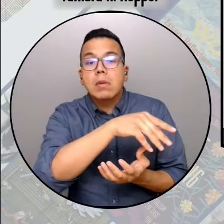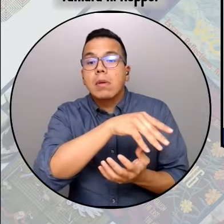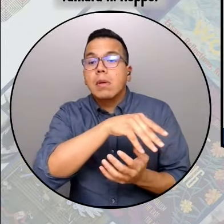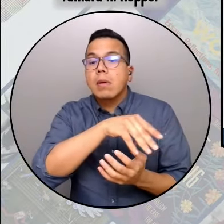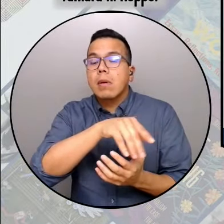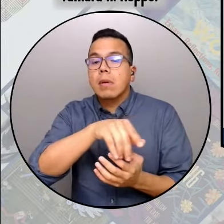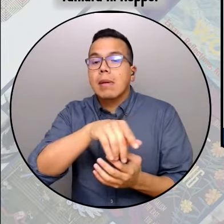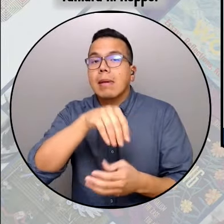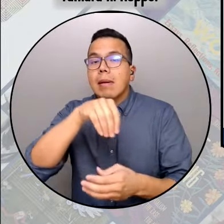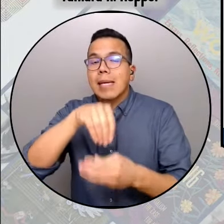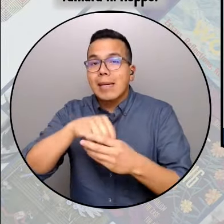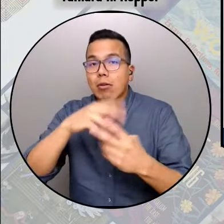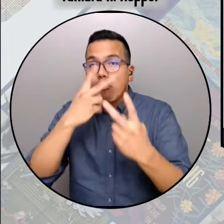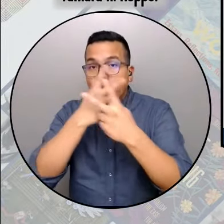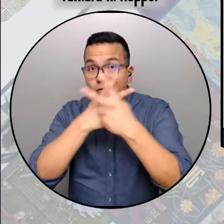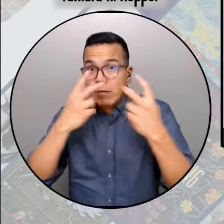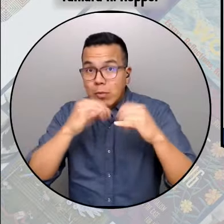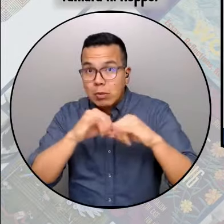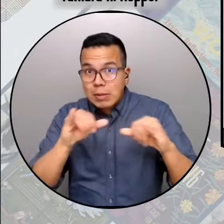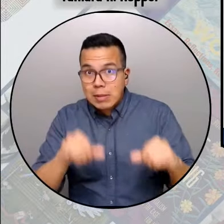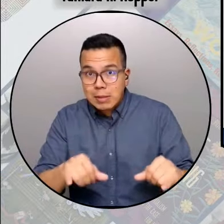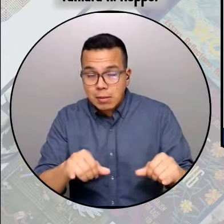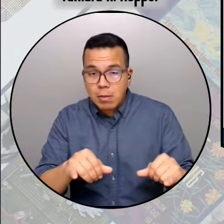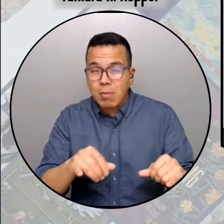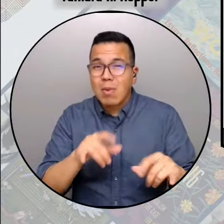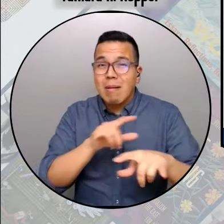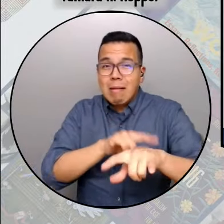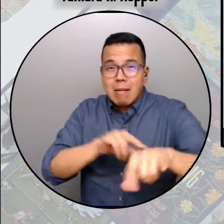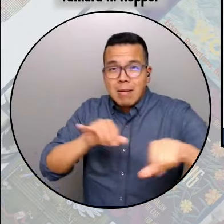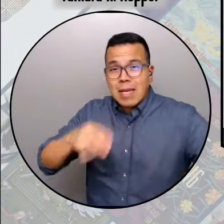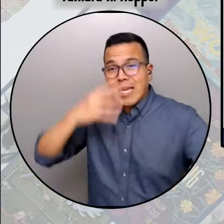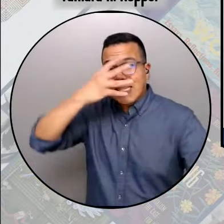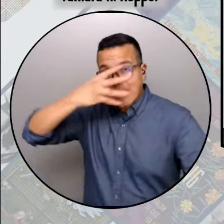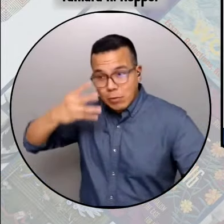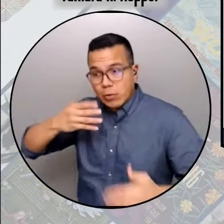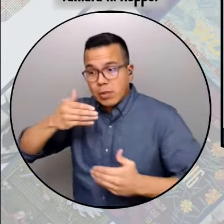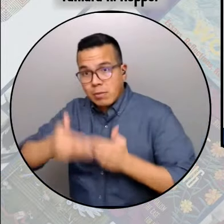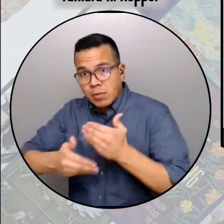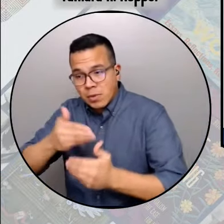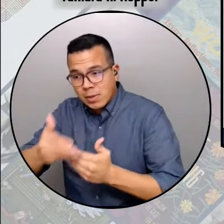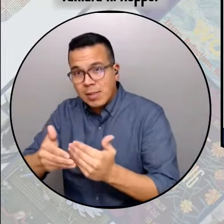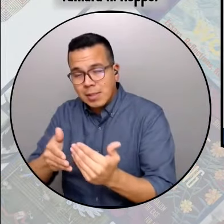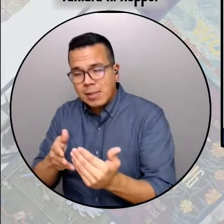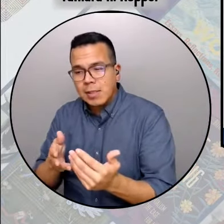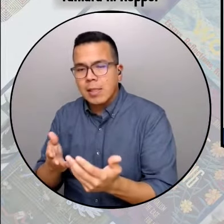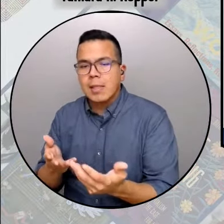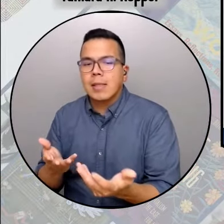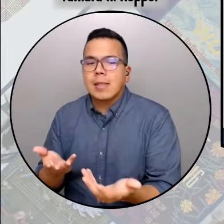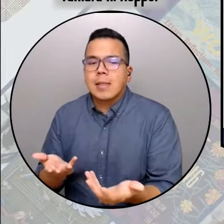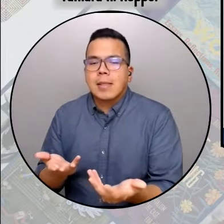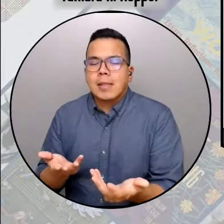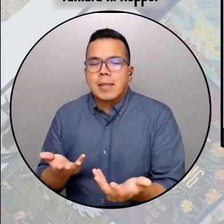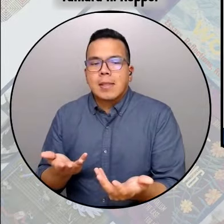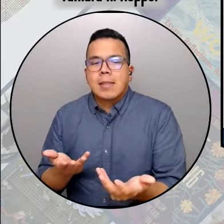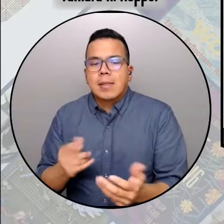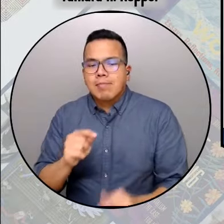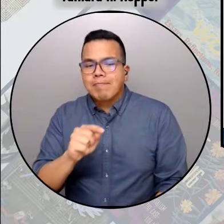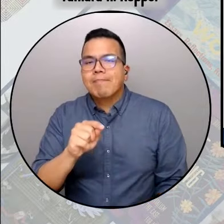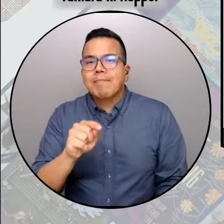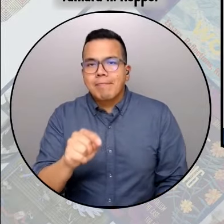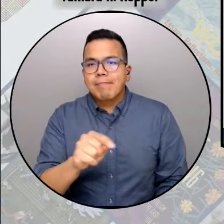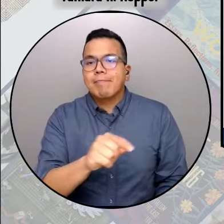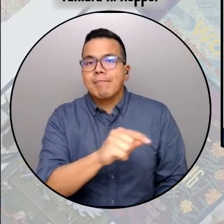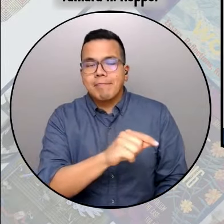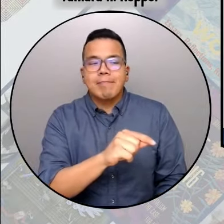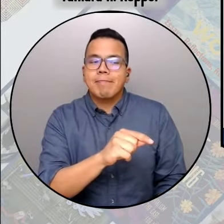system, and then are going through immigration proceedings through that, right? They are increasingly, their